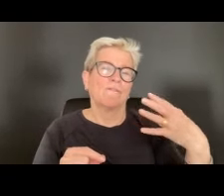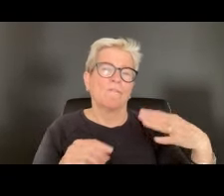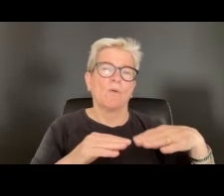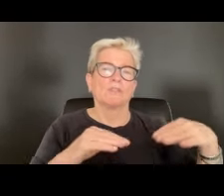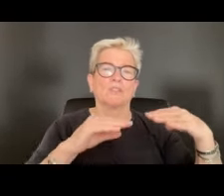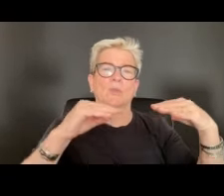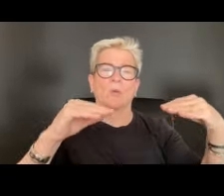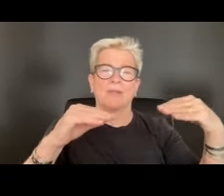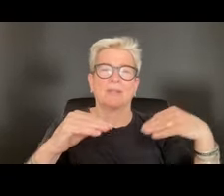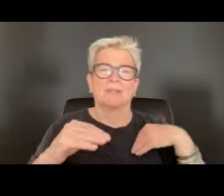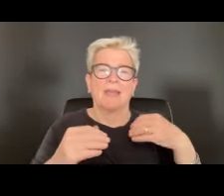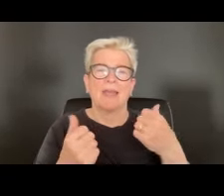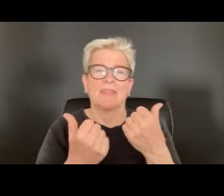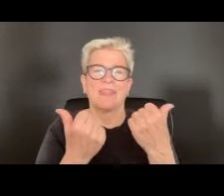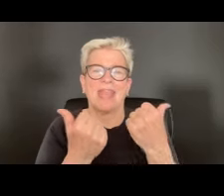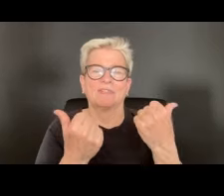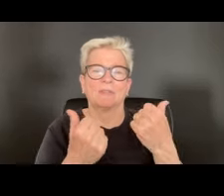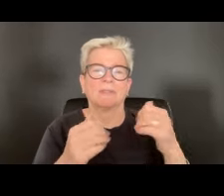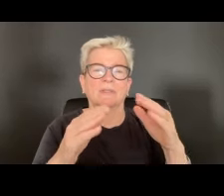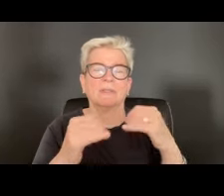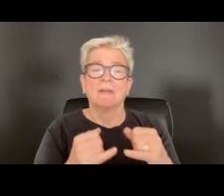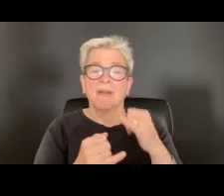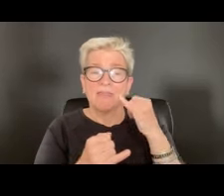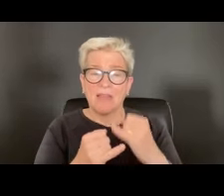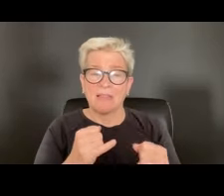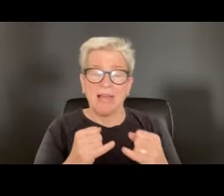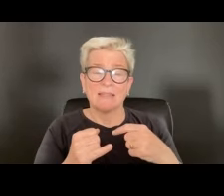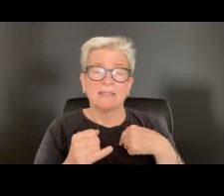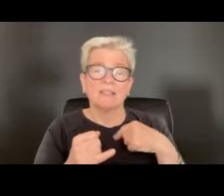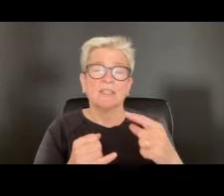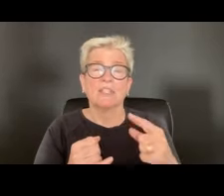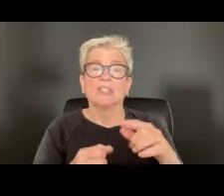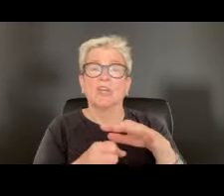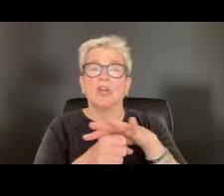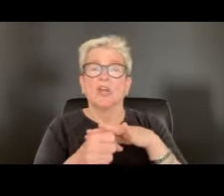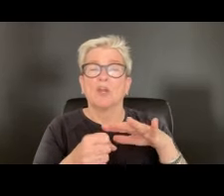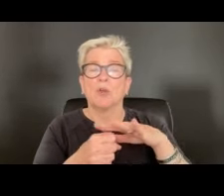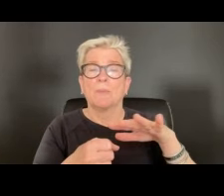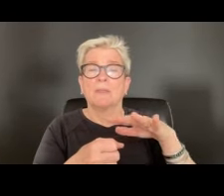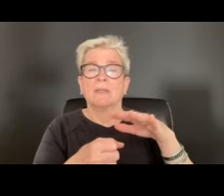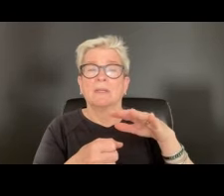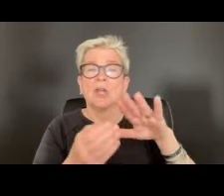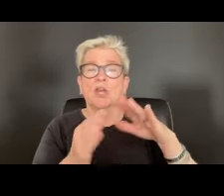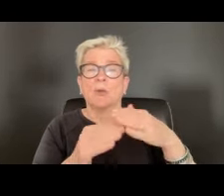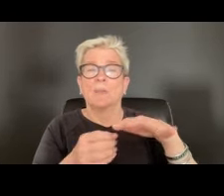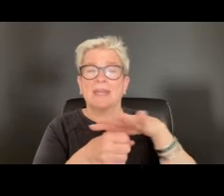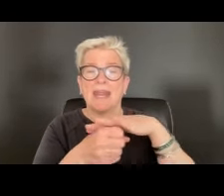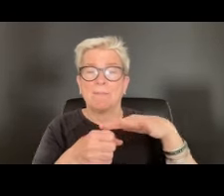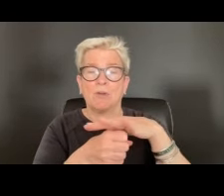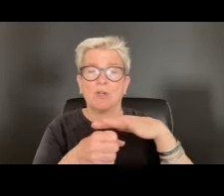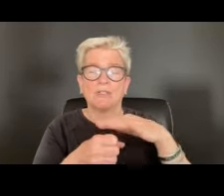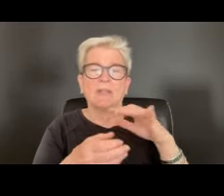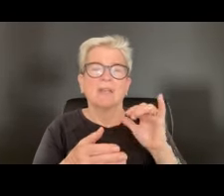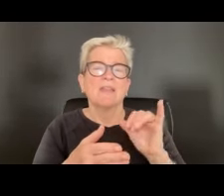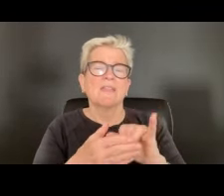The last place type that we're proposing change is urban neighborhoods. Again, these are areas that are predominantly zoned neighborhood